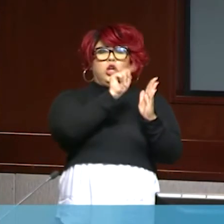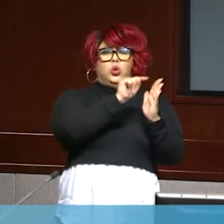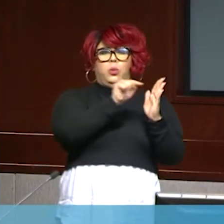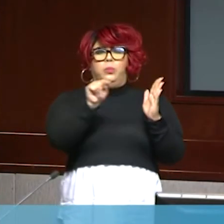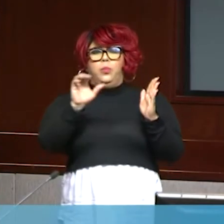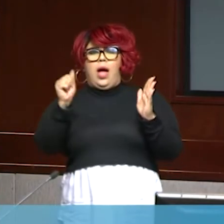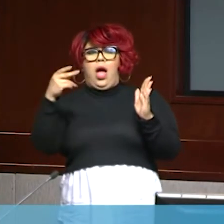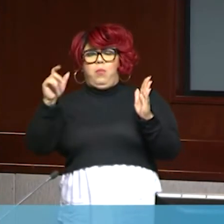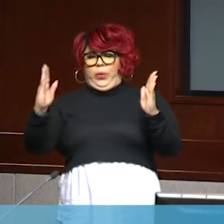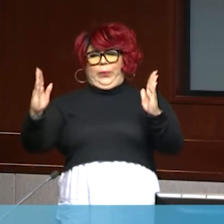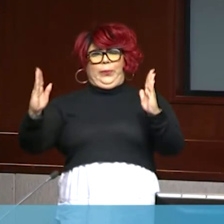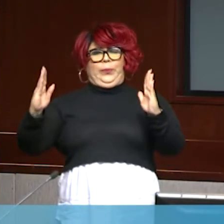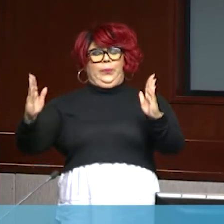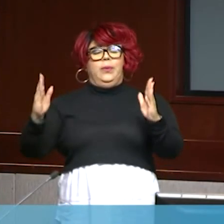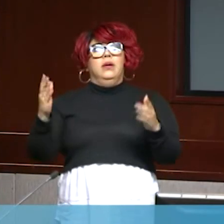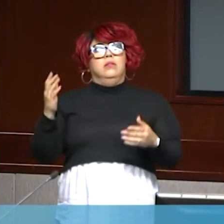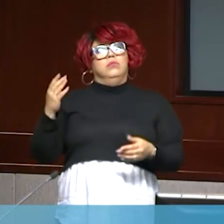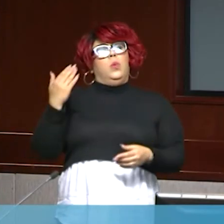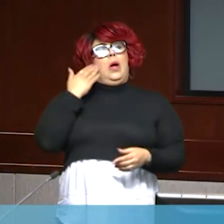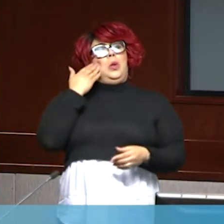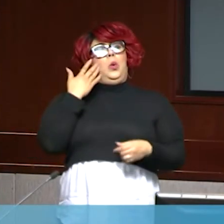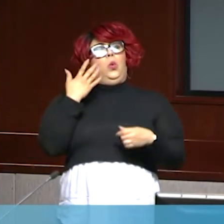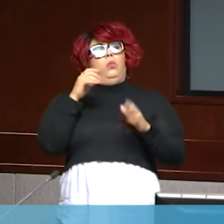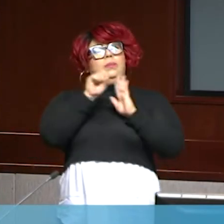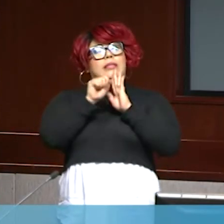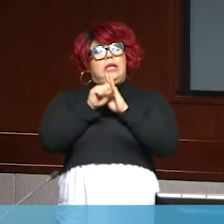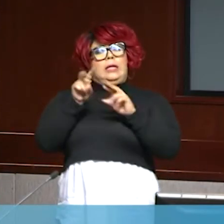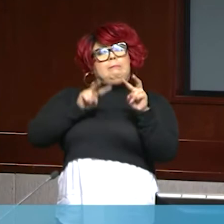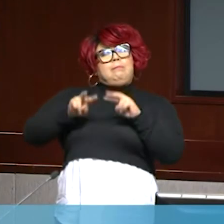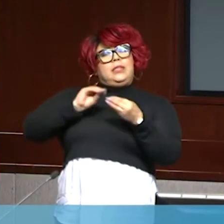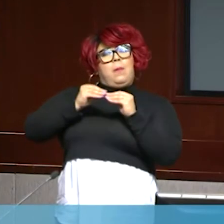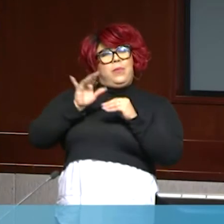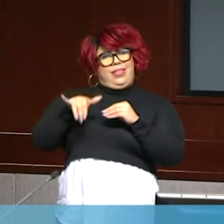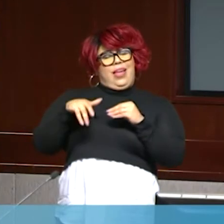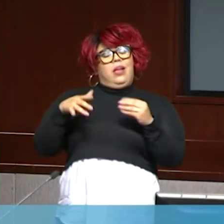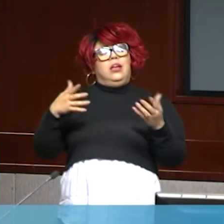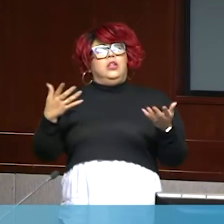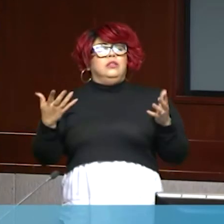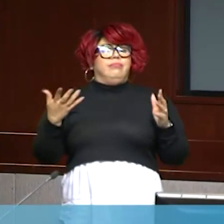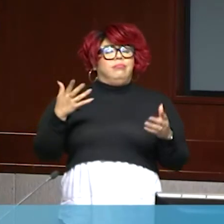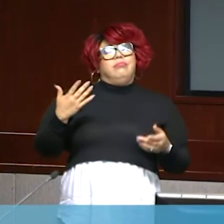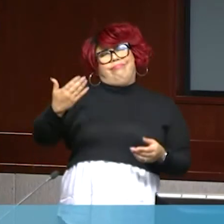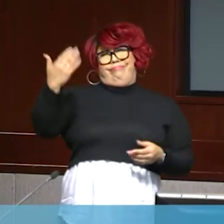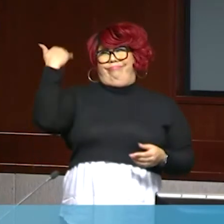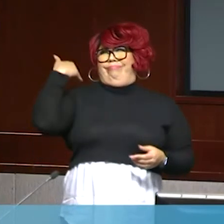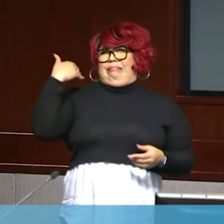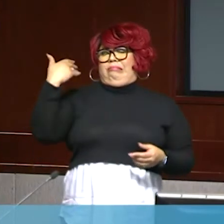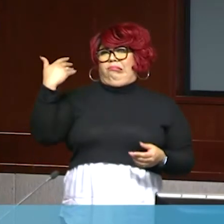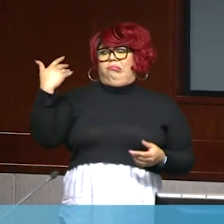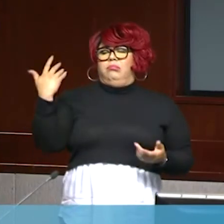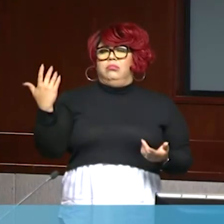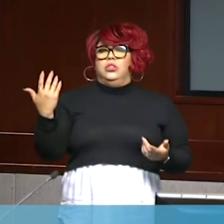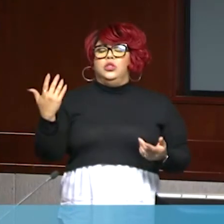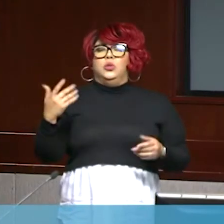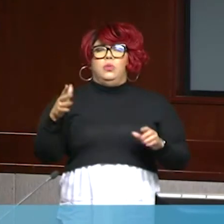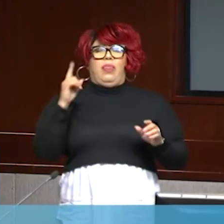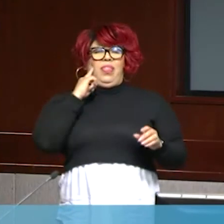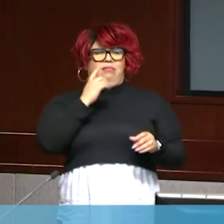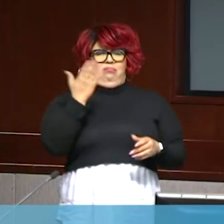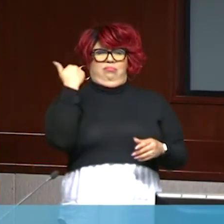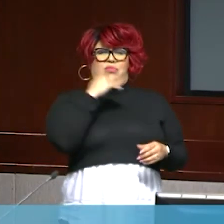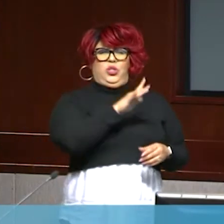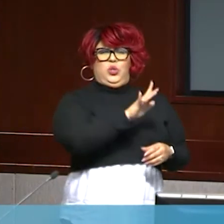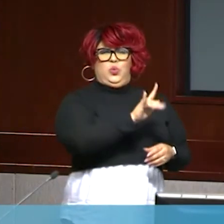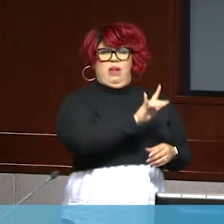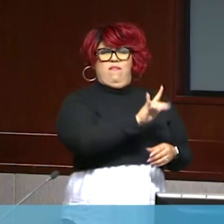state, they were working on getting those numbers, and it was essentially, at that point in time, it was 25 COVID deaths,